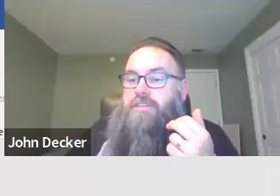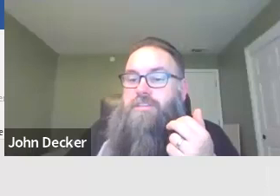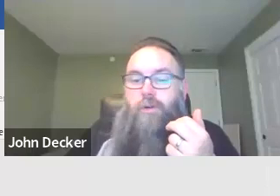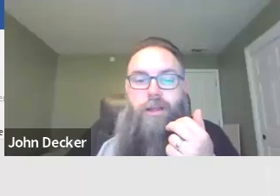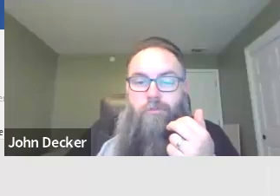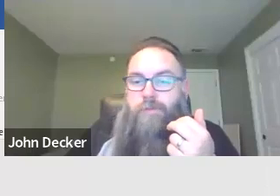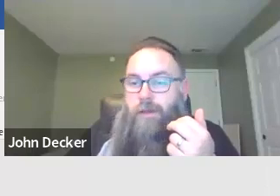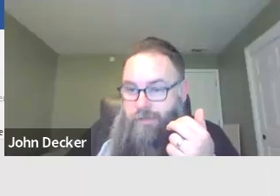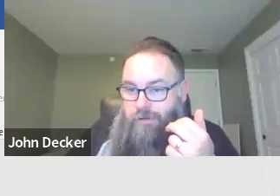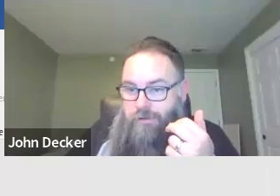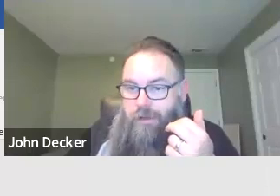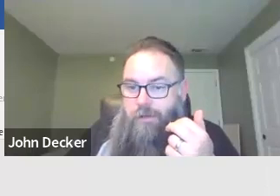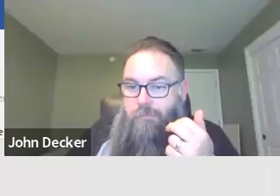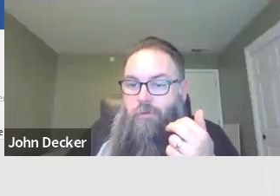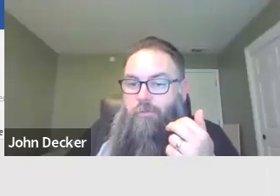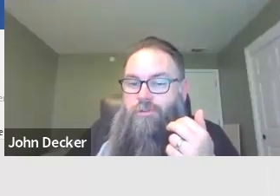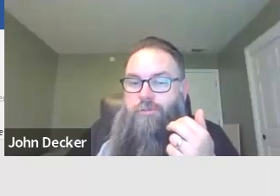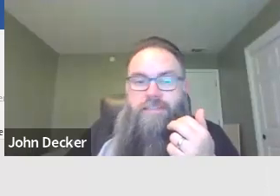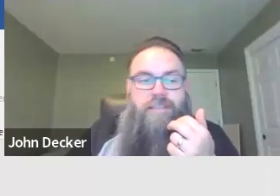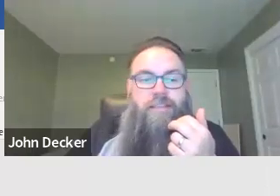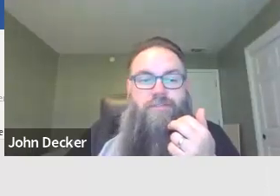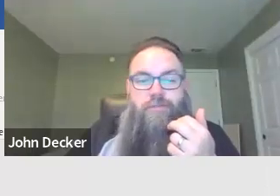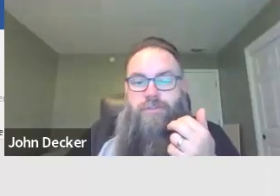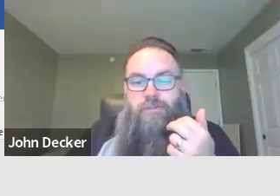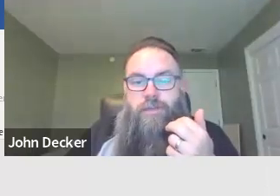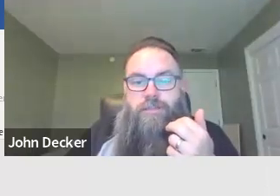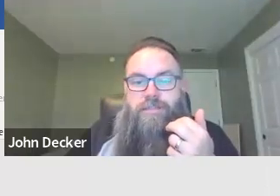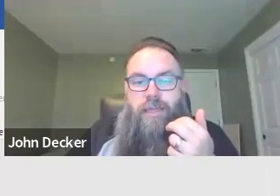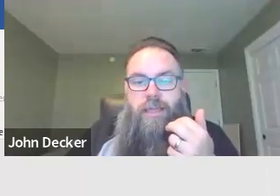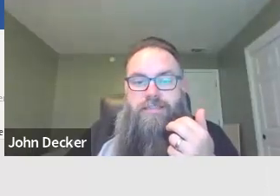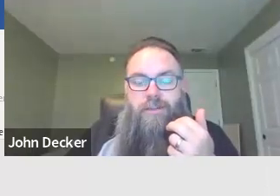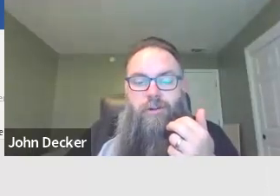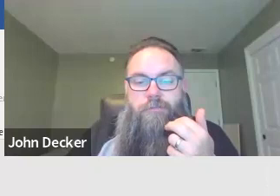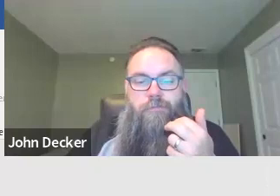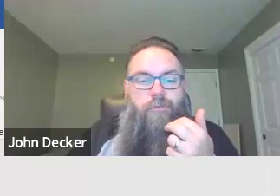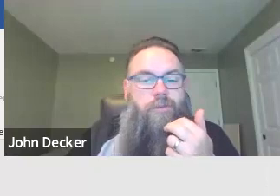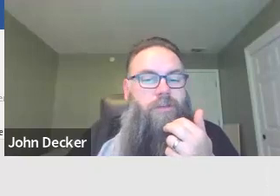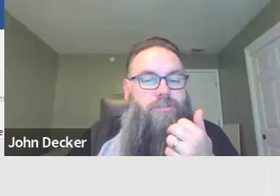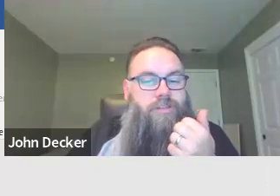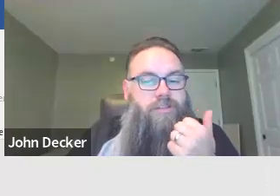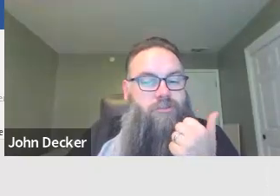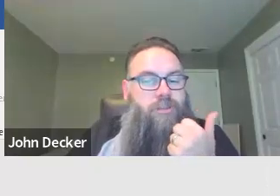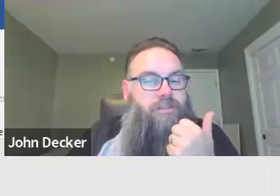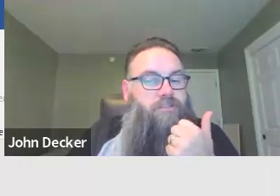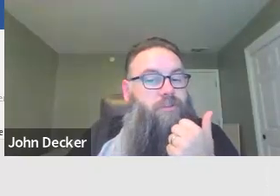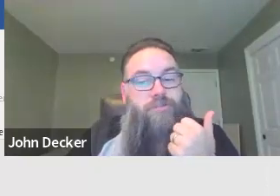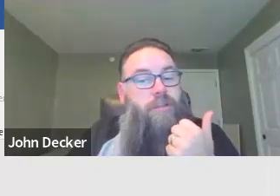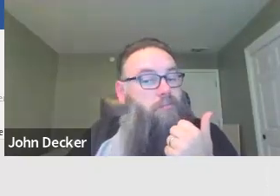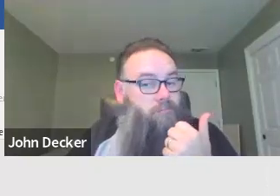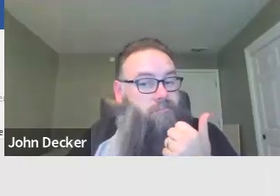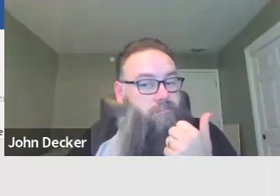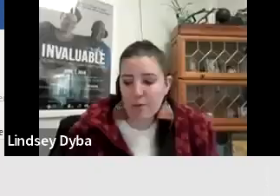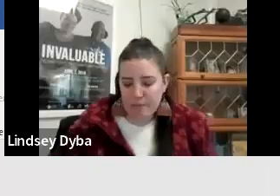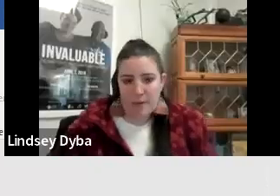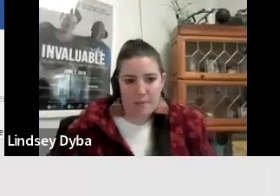So since Lori and I will be out there, would you mind sending this over to Lori and asking her if we'd be interested in distributing this as a regional